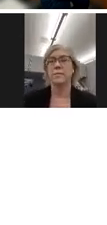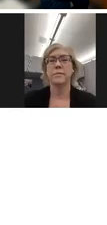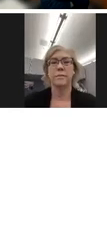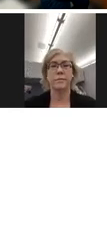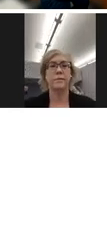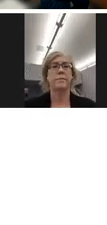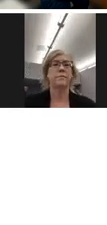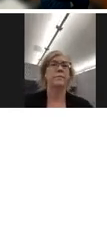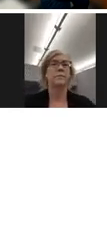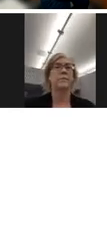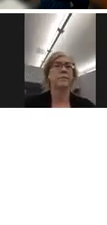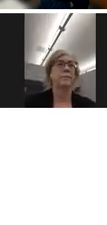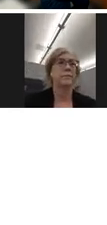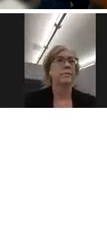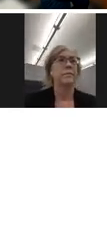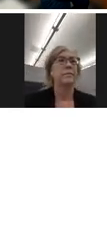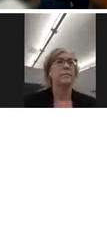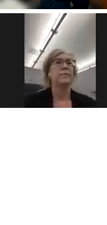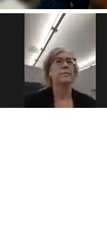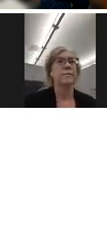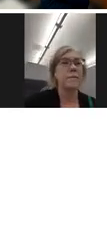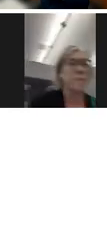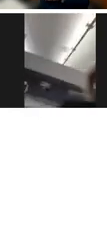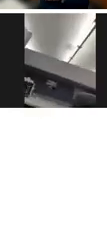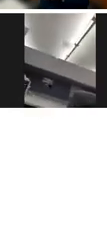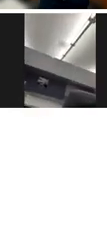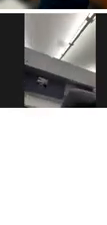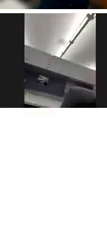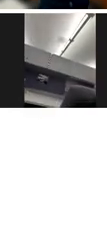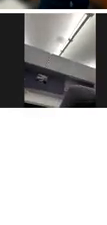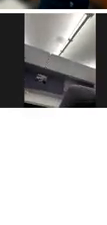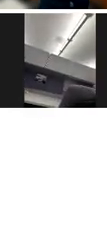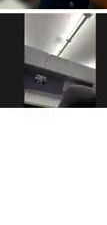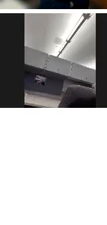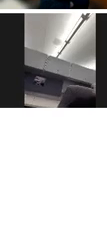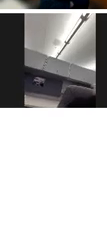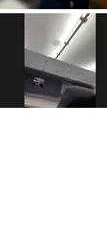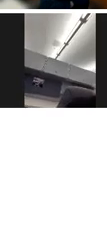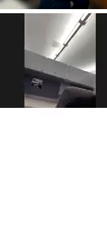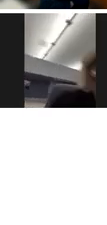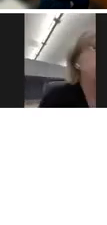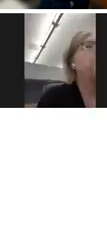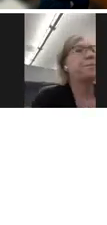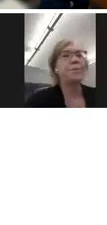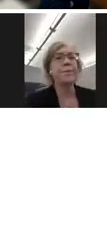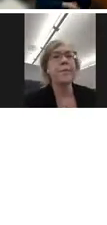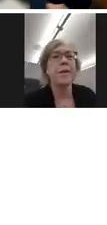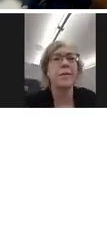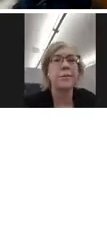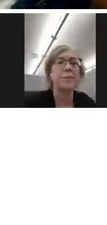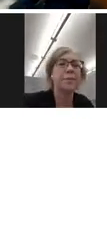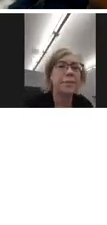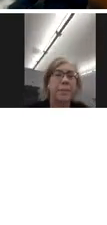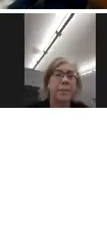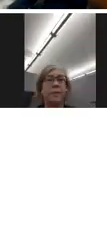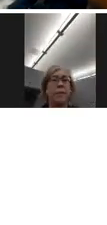WIOA discretionary allocation. This grant will run for 2 years. We just received this round. This is our fourth round of